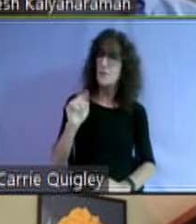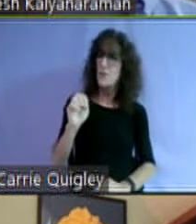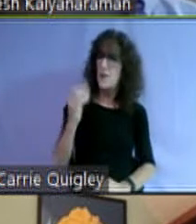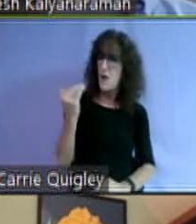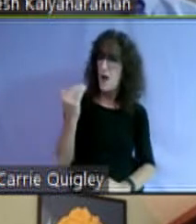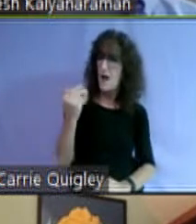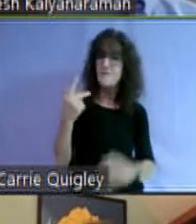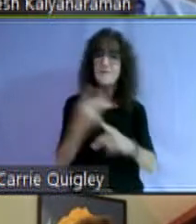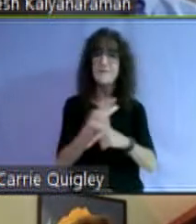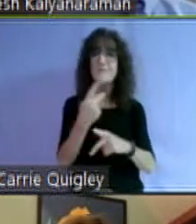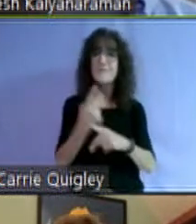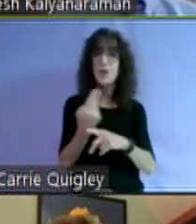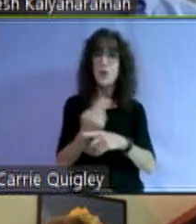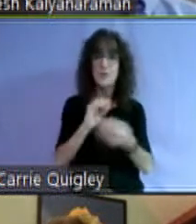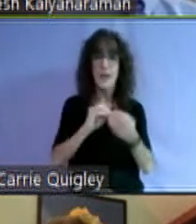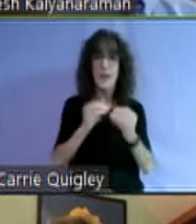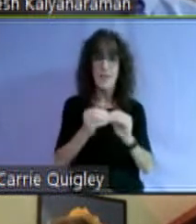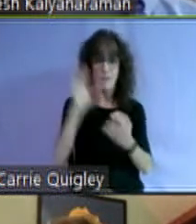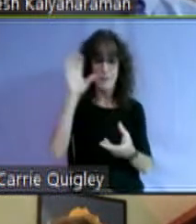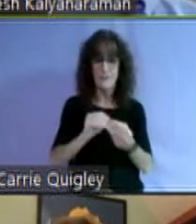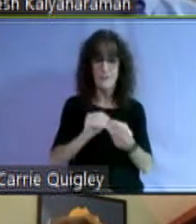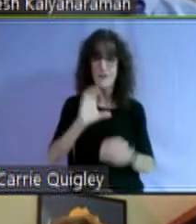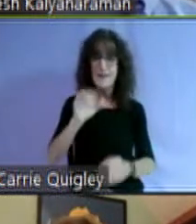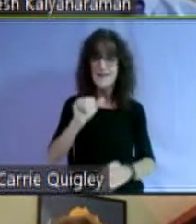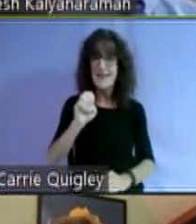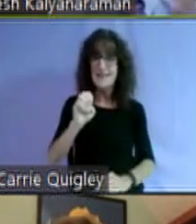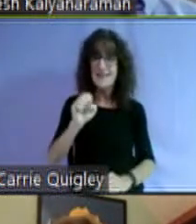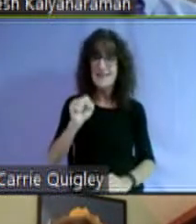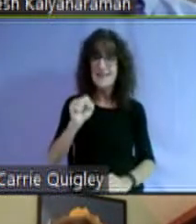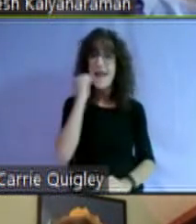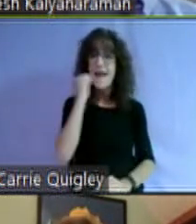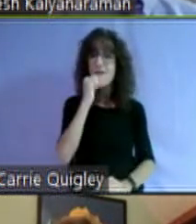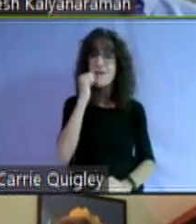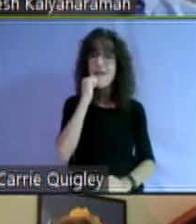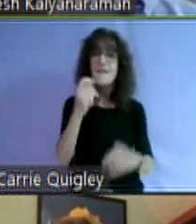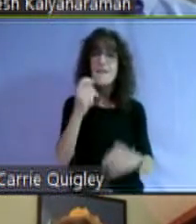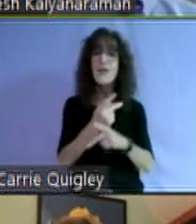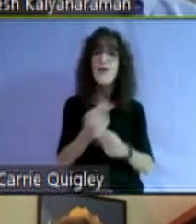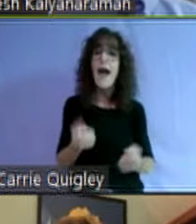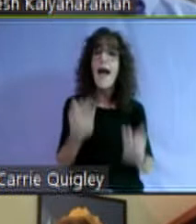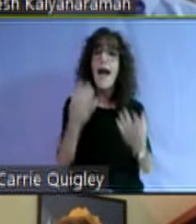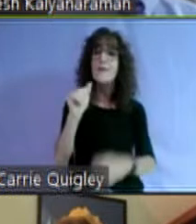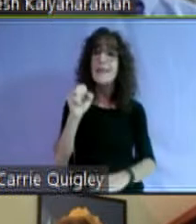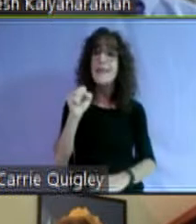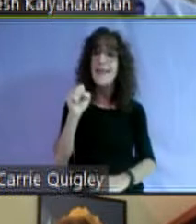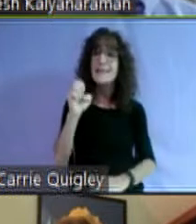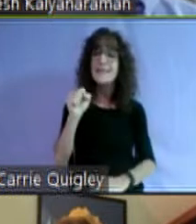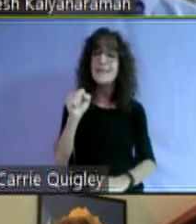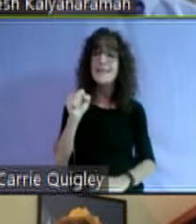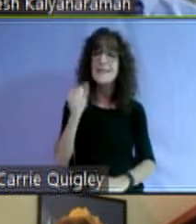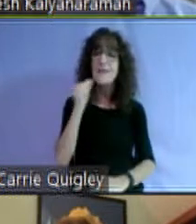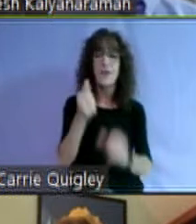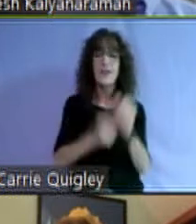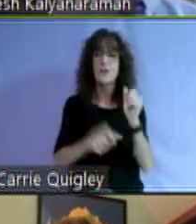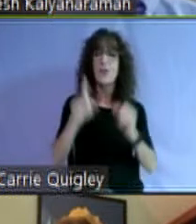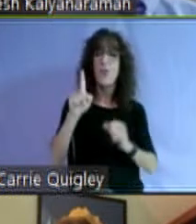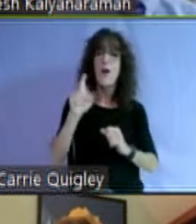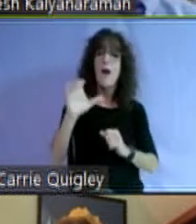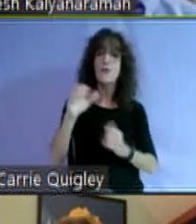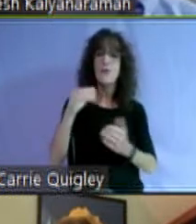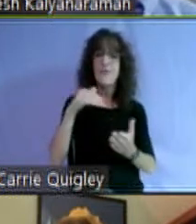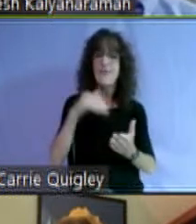calculated by taking your cases per day and calculating how many cases do you have per 100,000 per day.